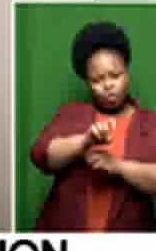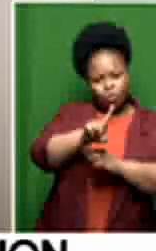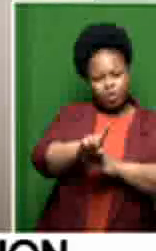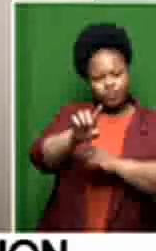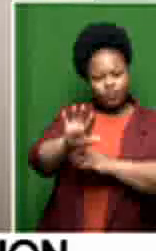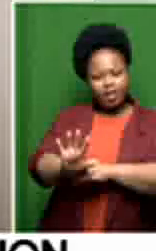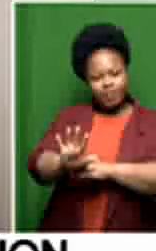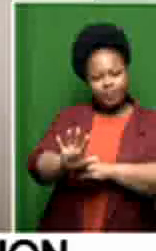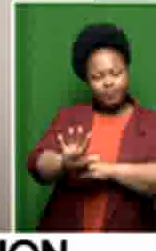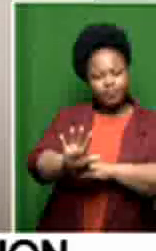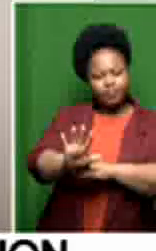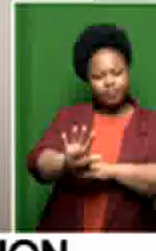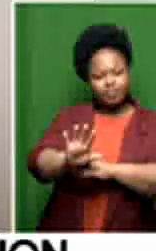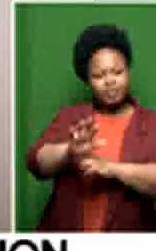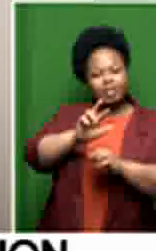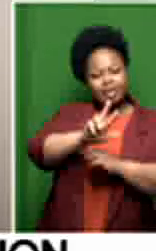015